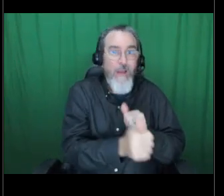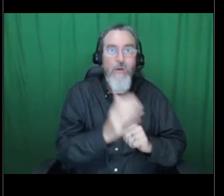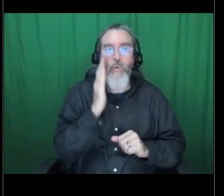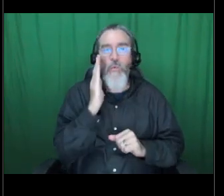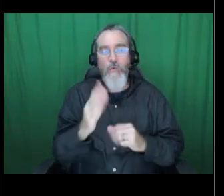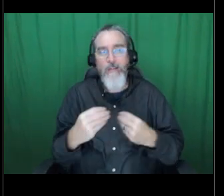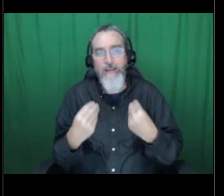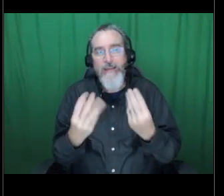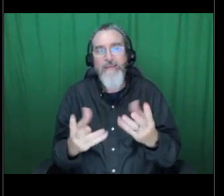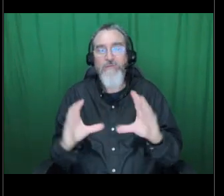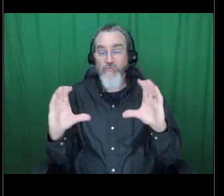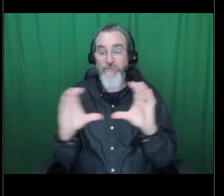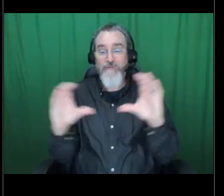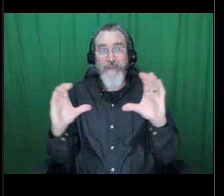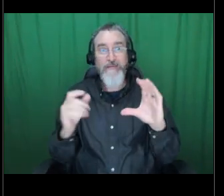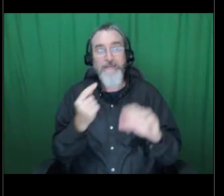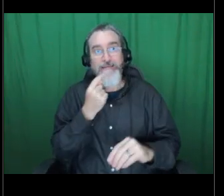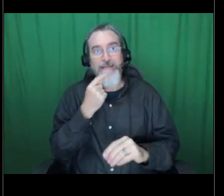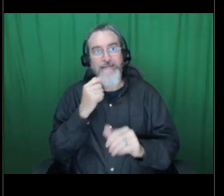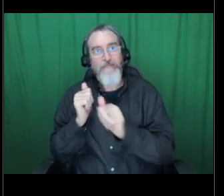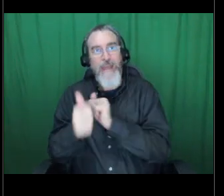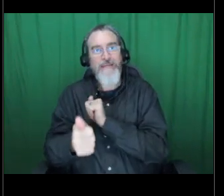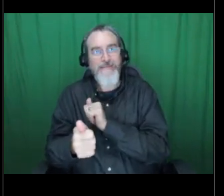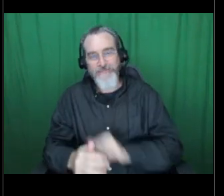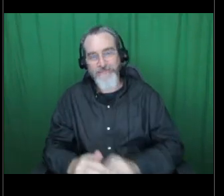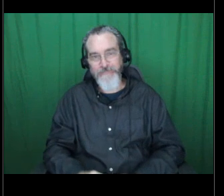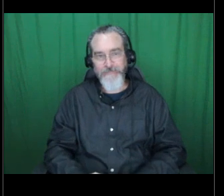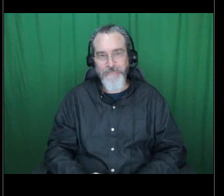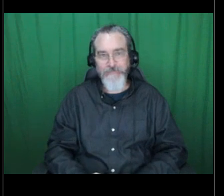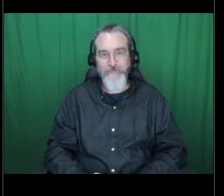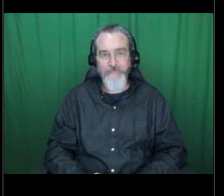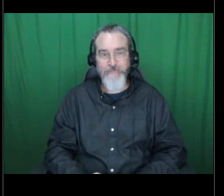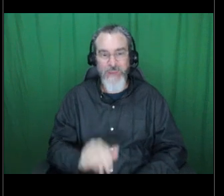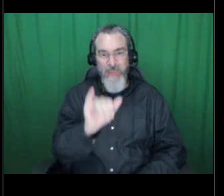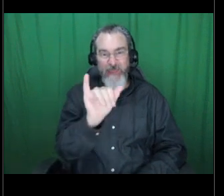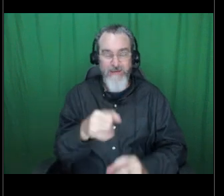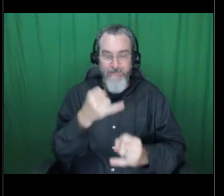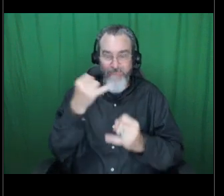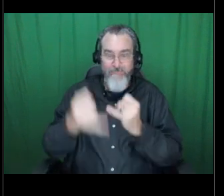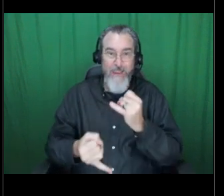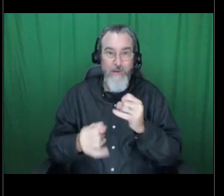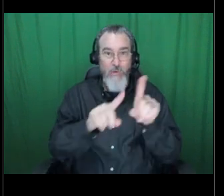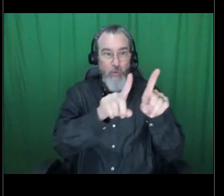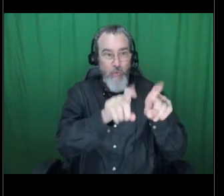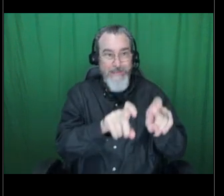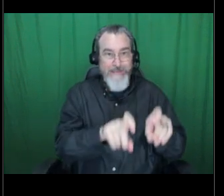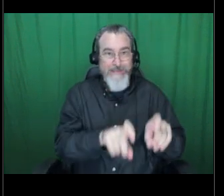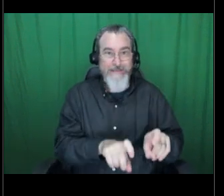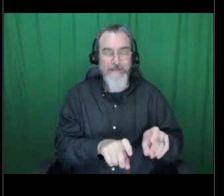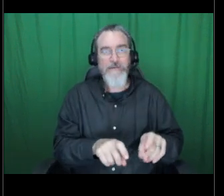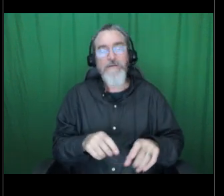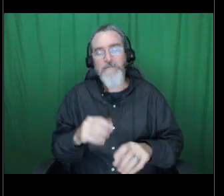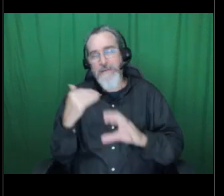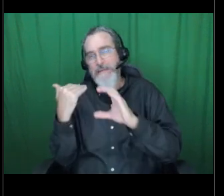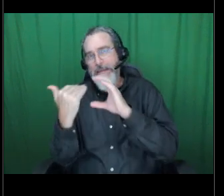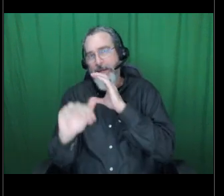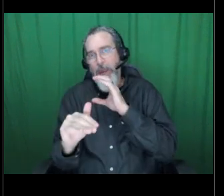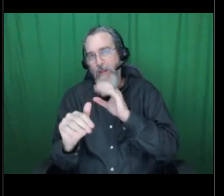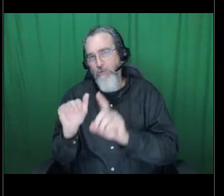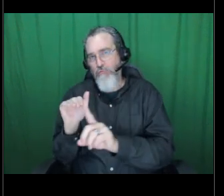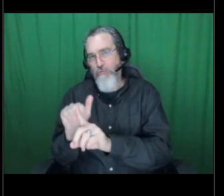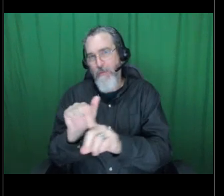passing certificate. The final quiz was in the reminder emails and will be in an email that comes